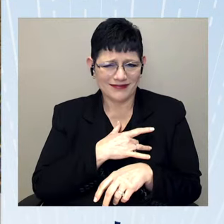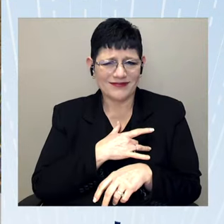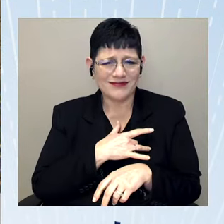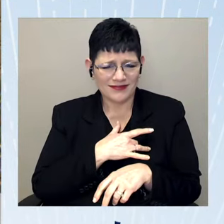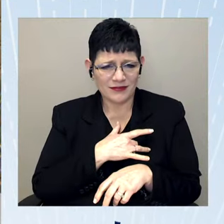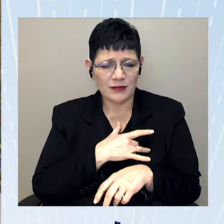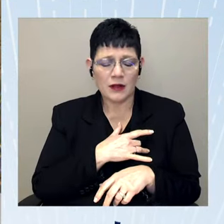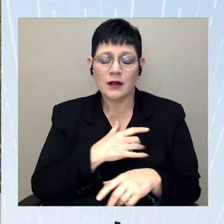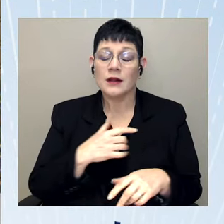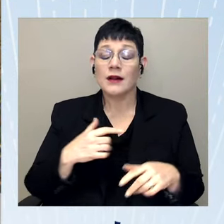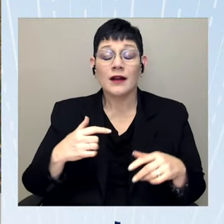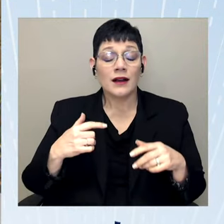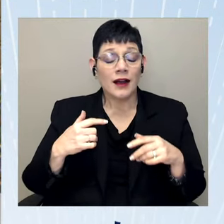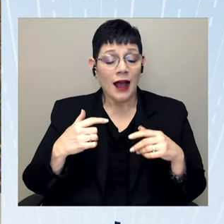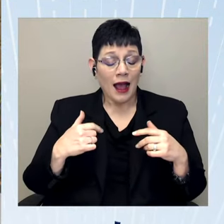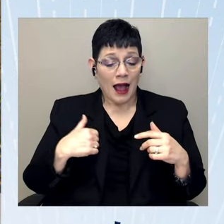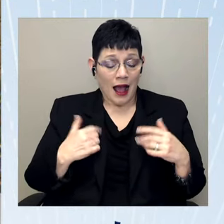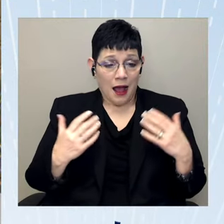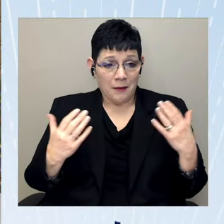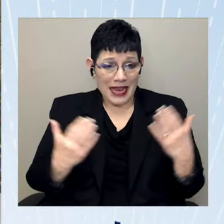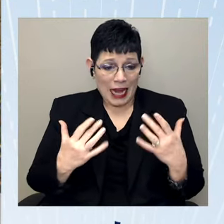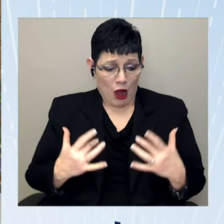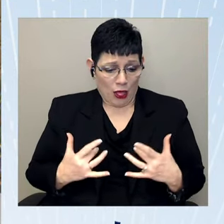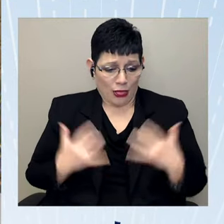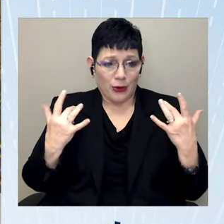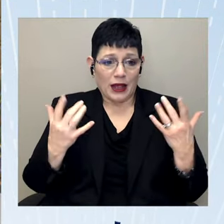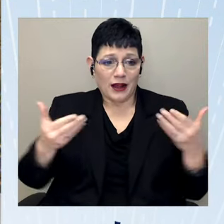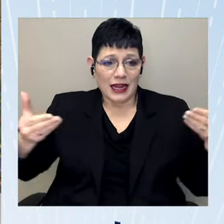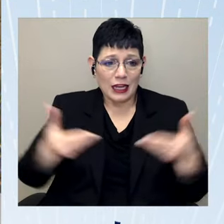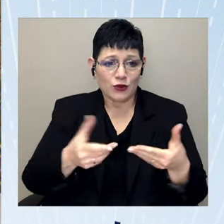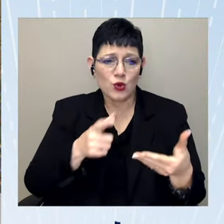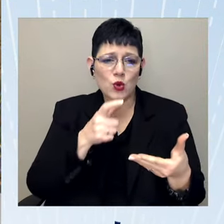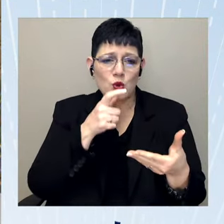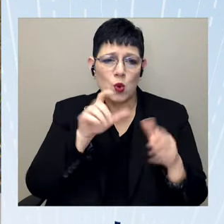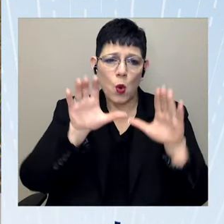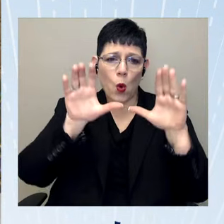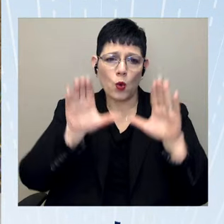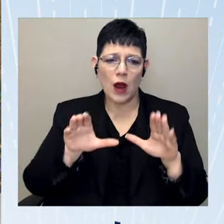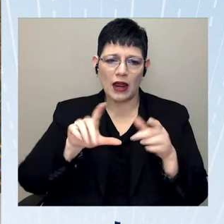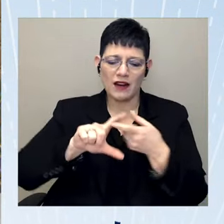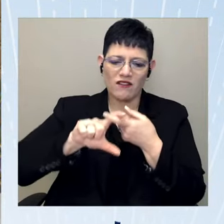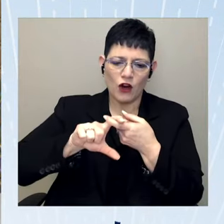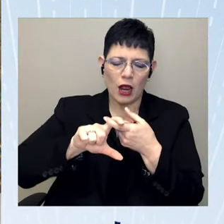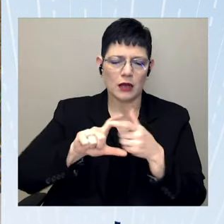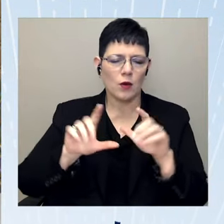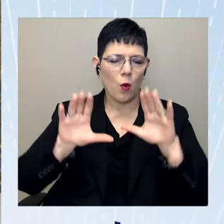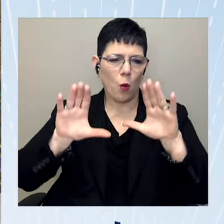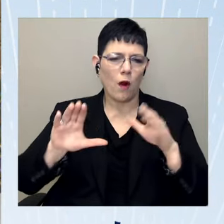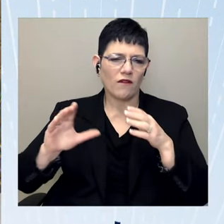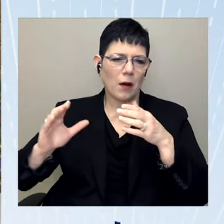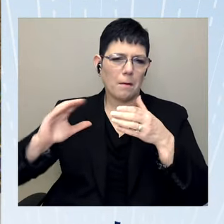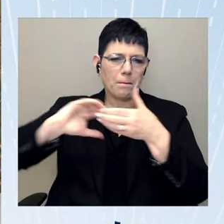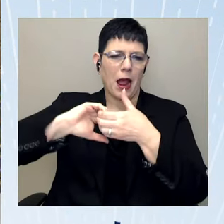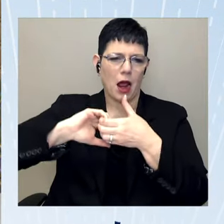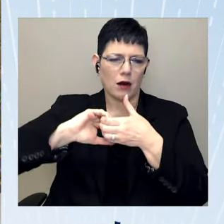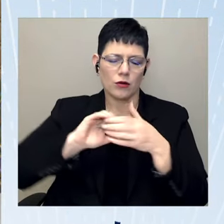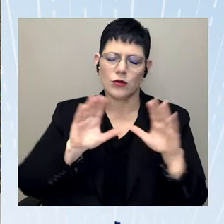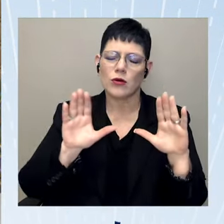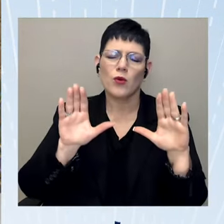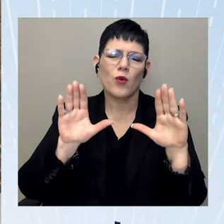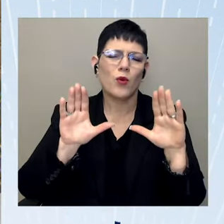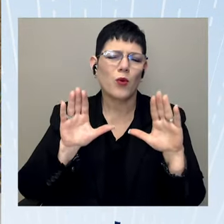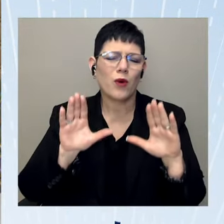thrilled to introduce a great friend, a great partner, a great,